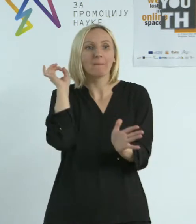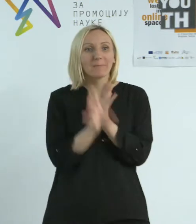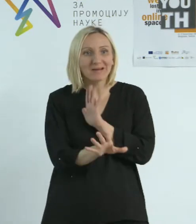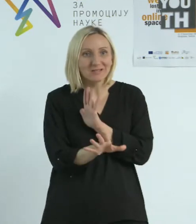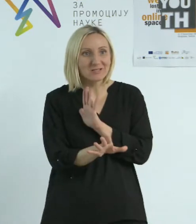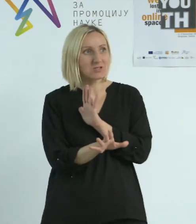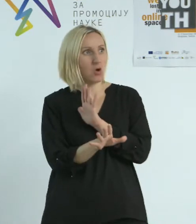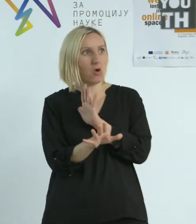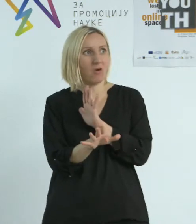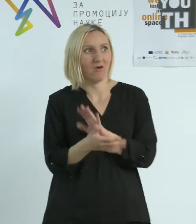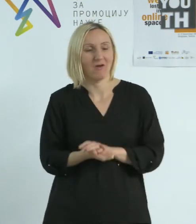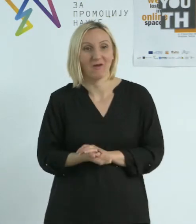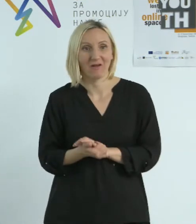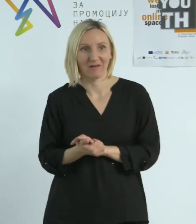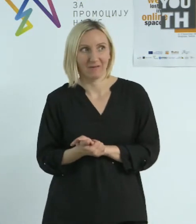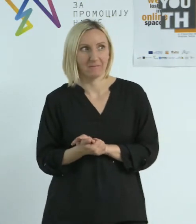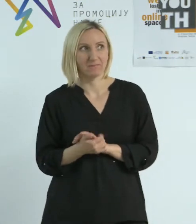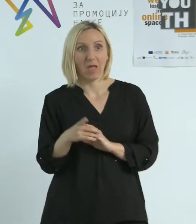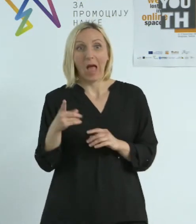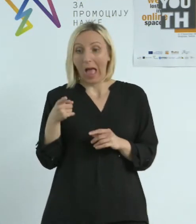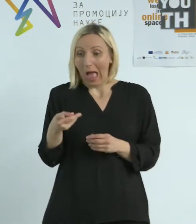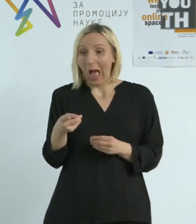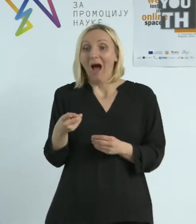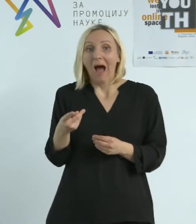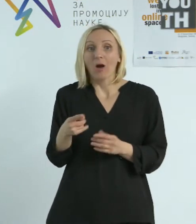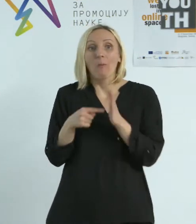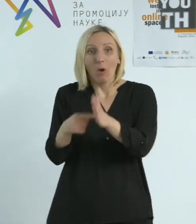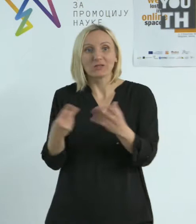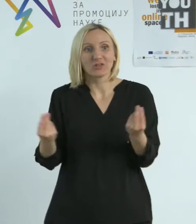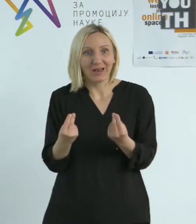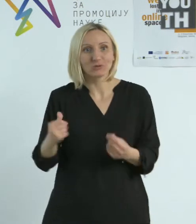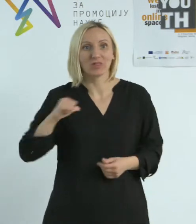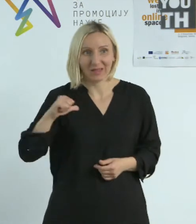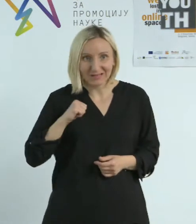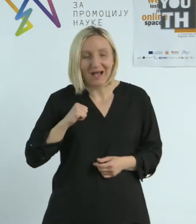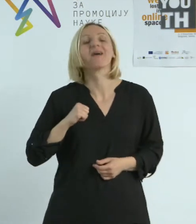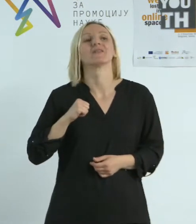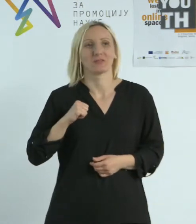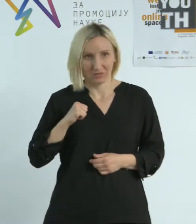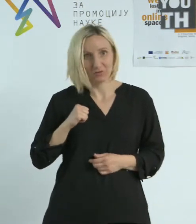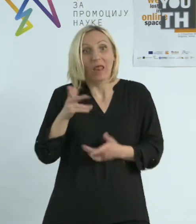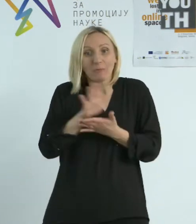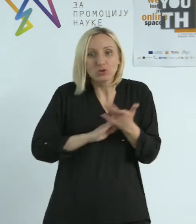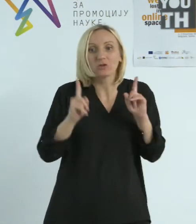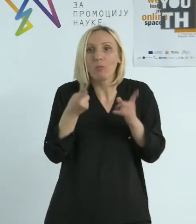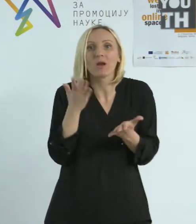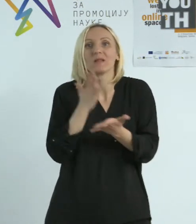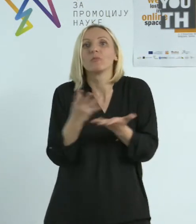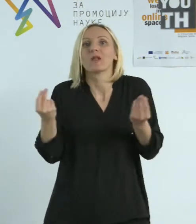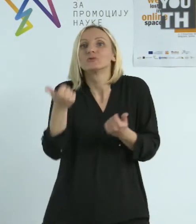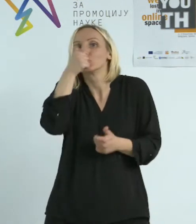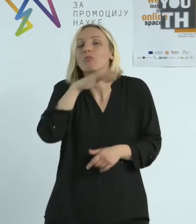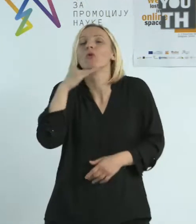After that, you can, if you put the interest, then you can elaborate. But at the beginning, have to be something that is very